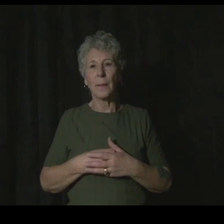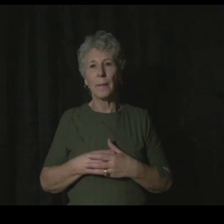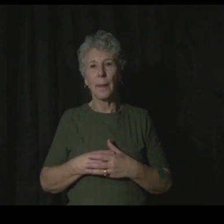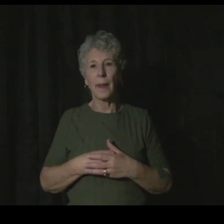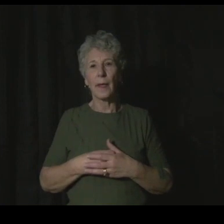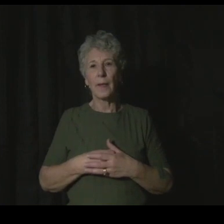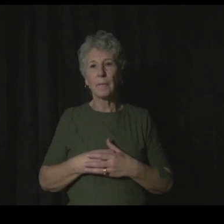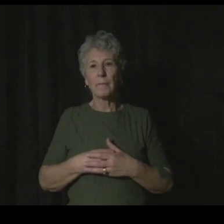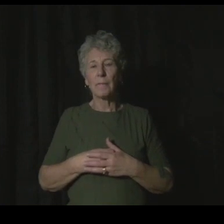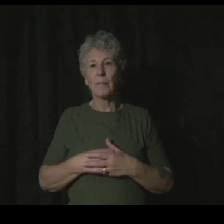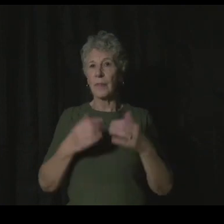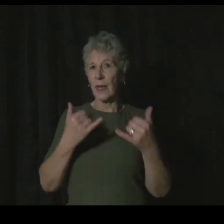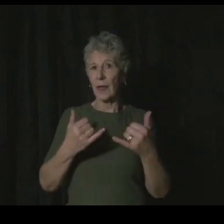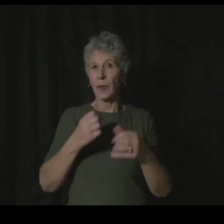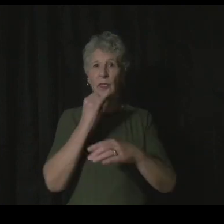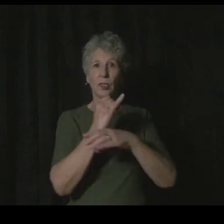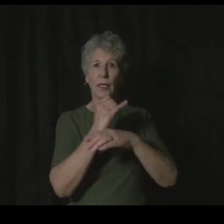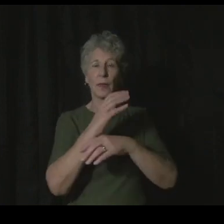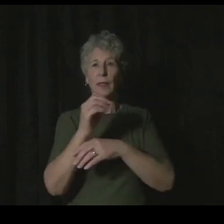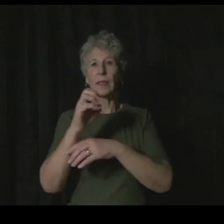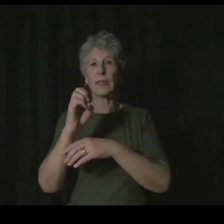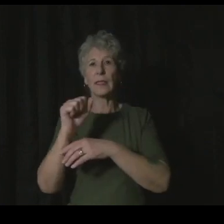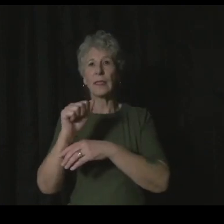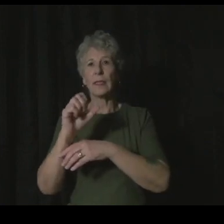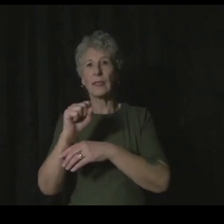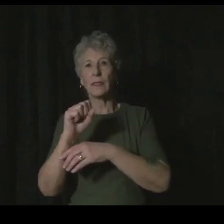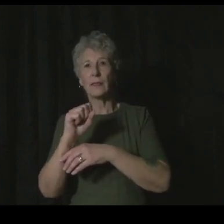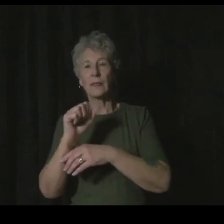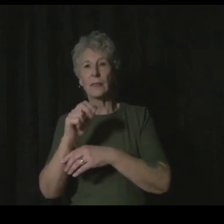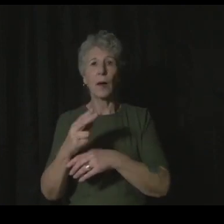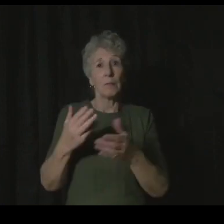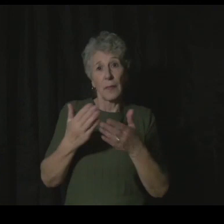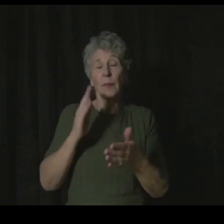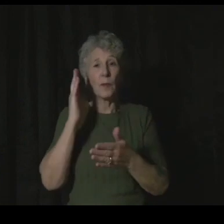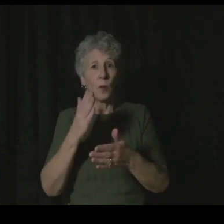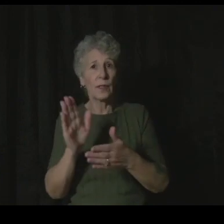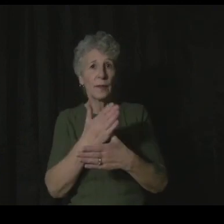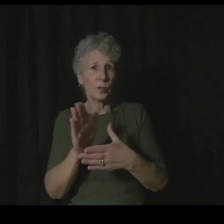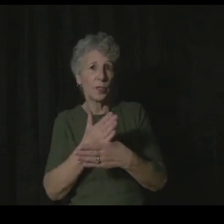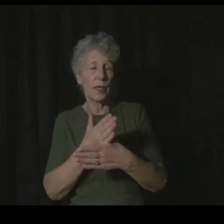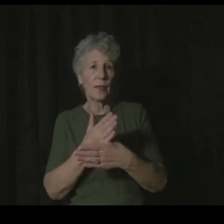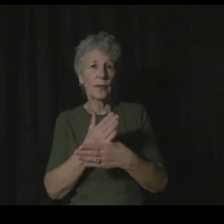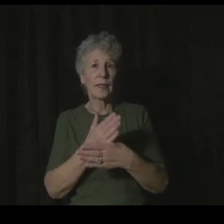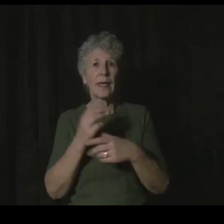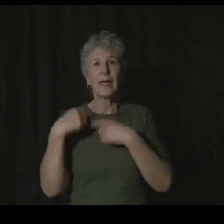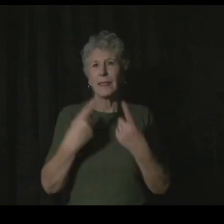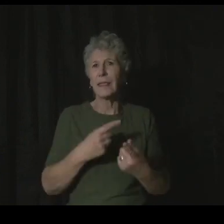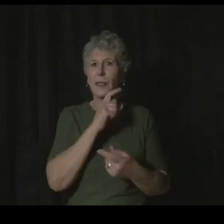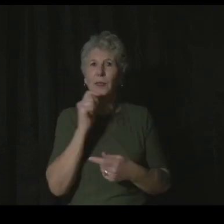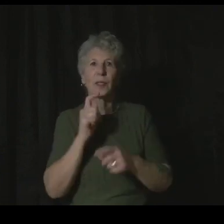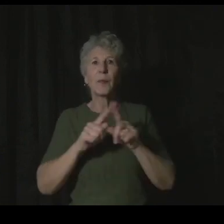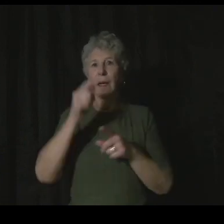farm. Well, now Jacob and Esau normally probably would have shared firstborn privileges since they were twins, but